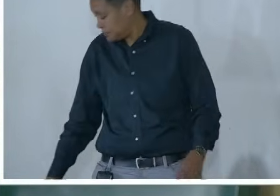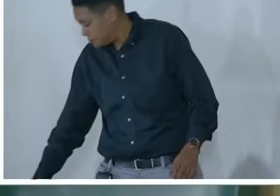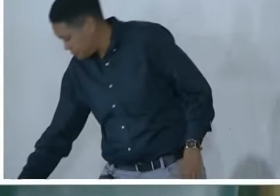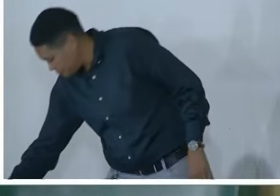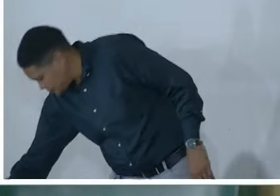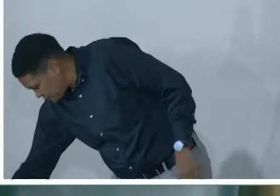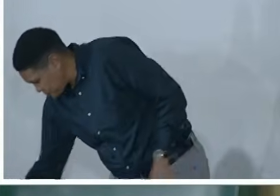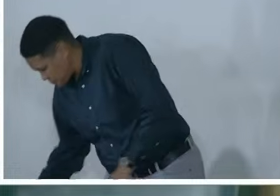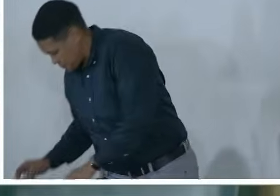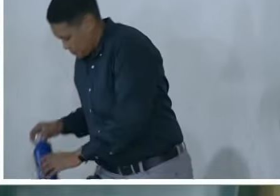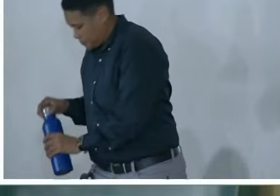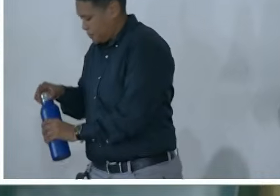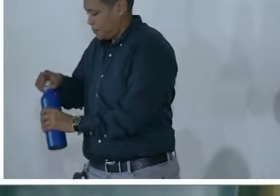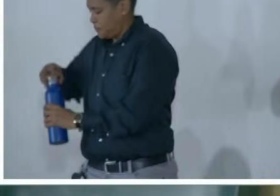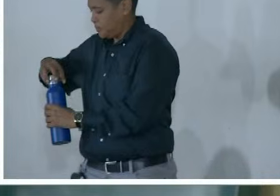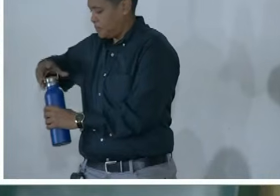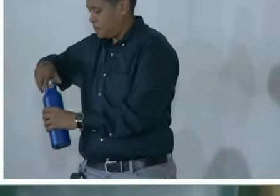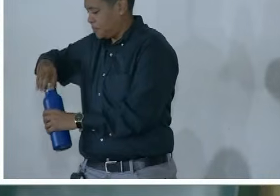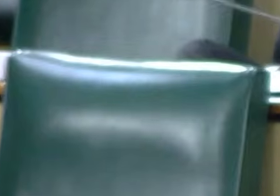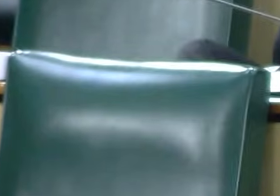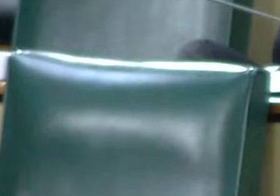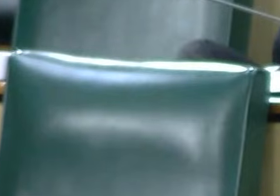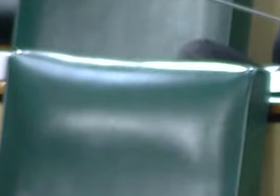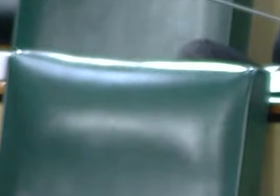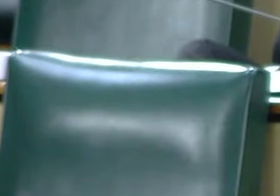On the stock market.